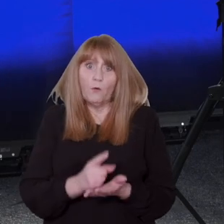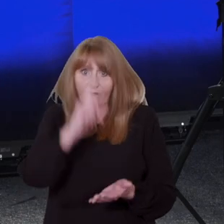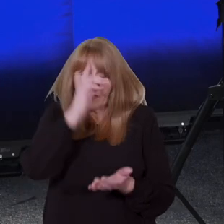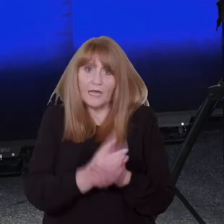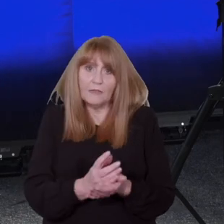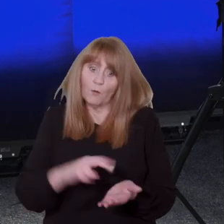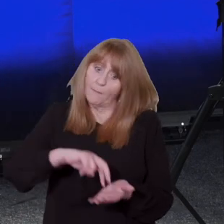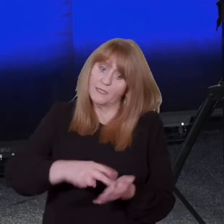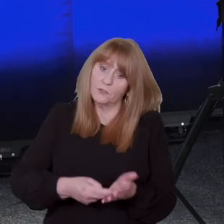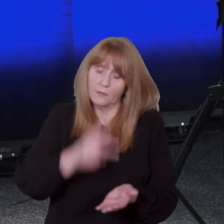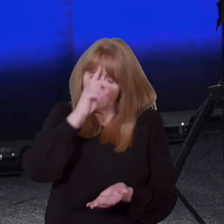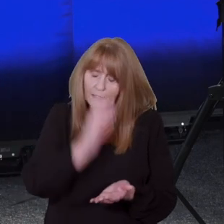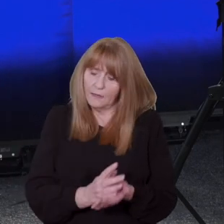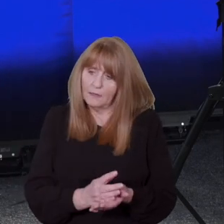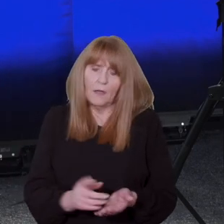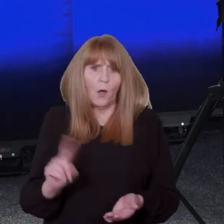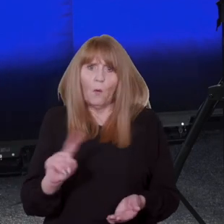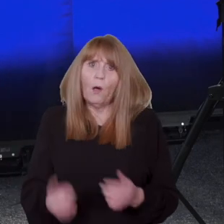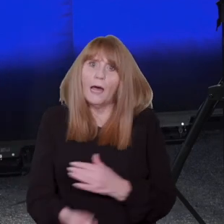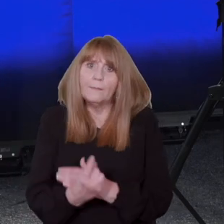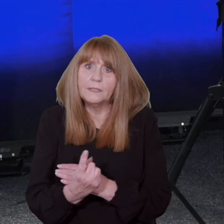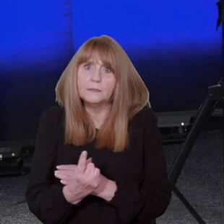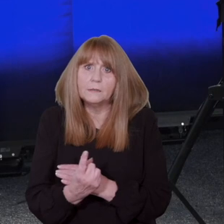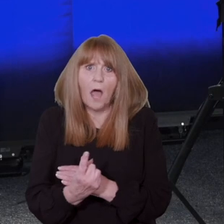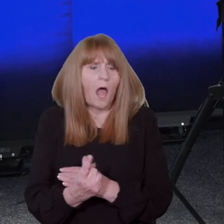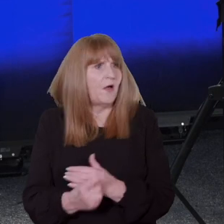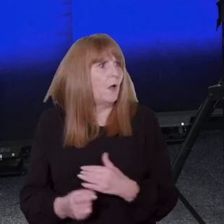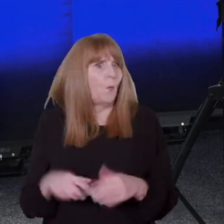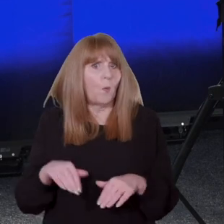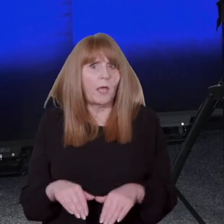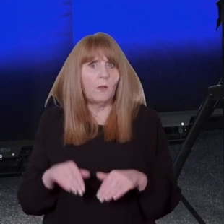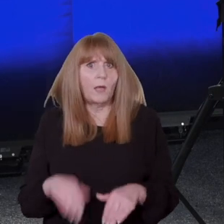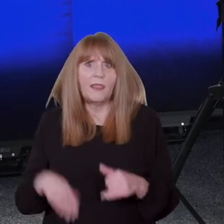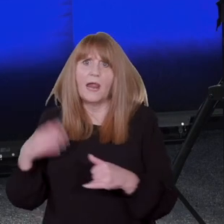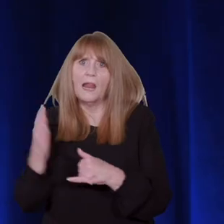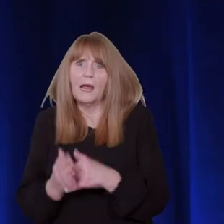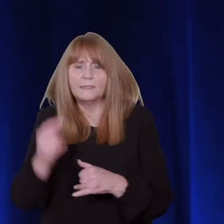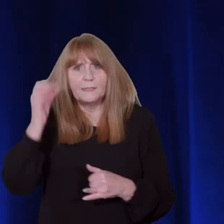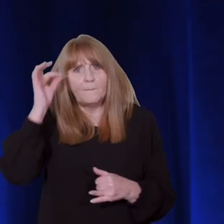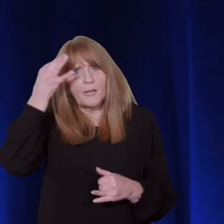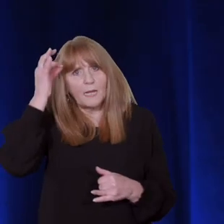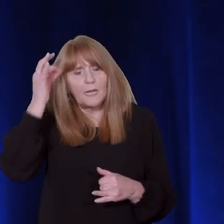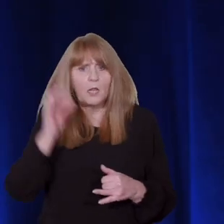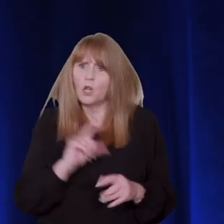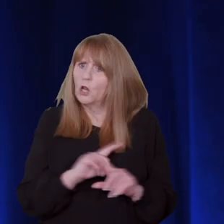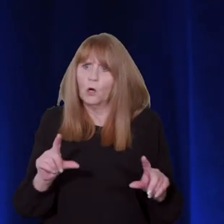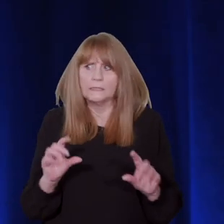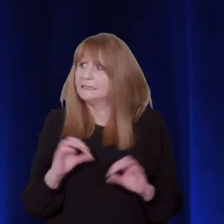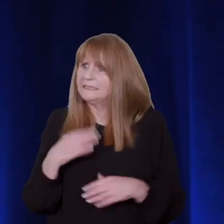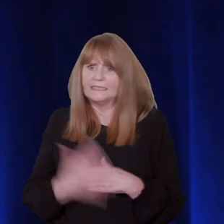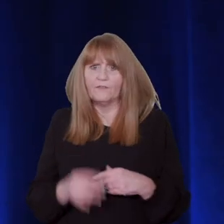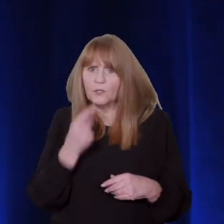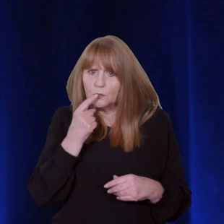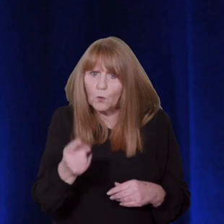What happened? Right until the last minute, the Lord didn't give me any instruction. I felt so challenged, I've got to be honest. I